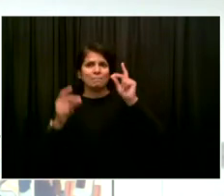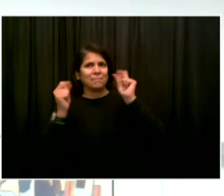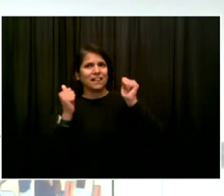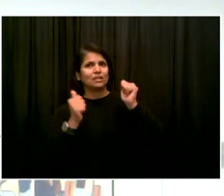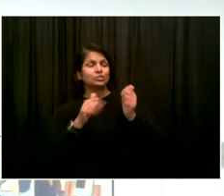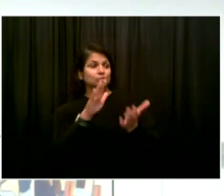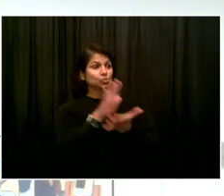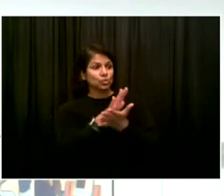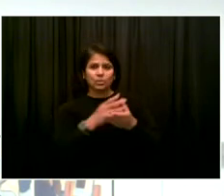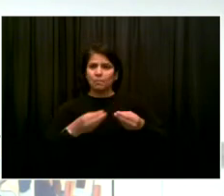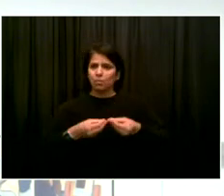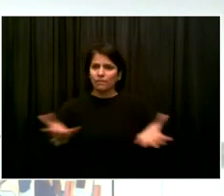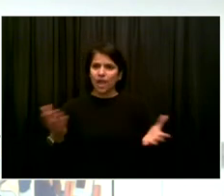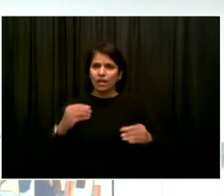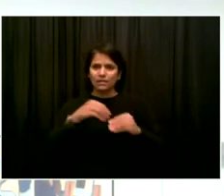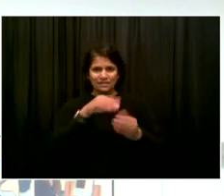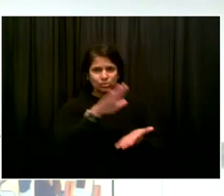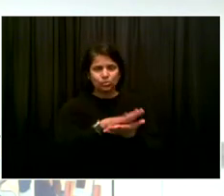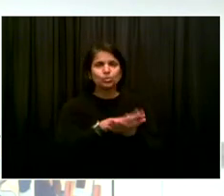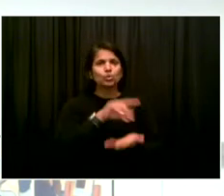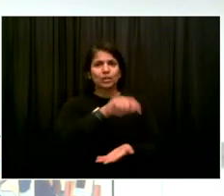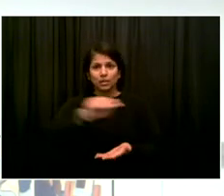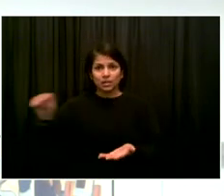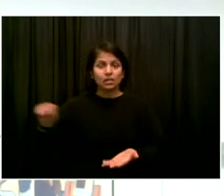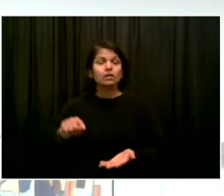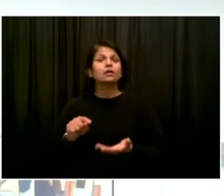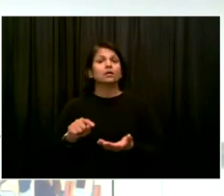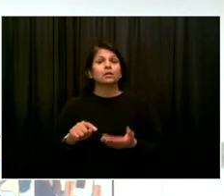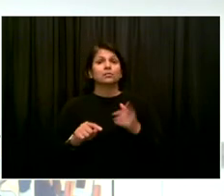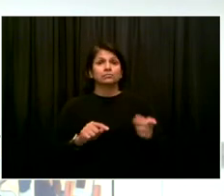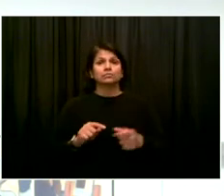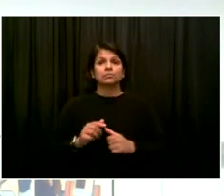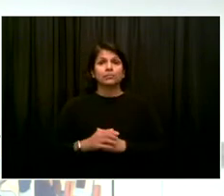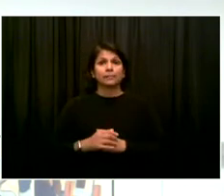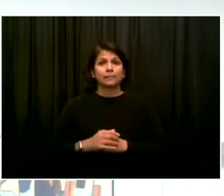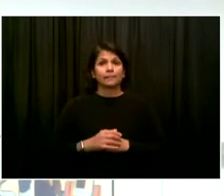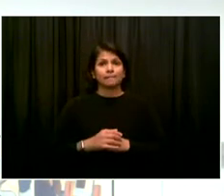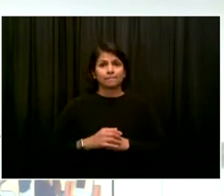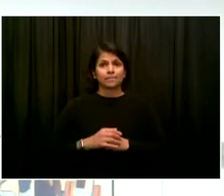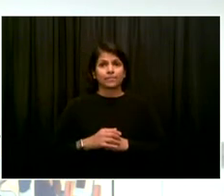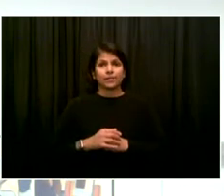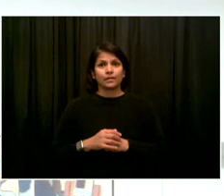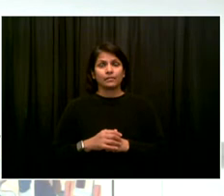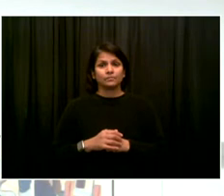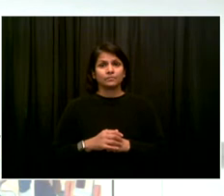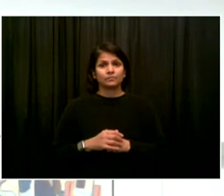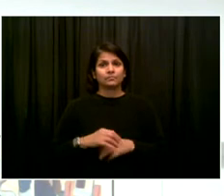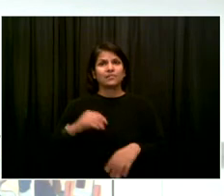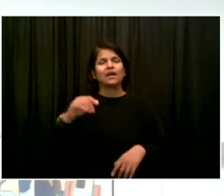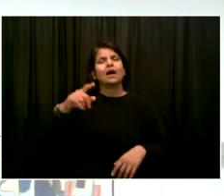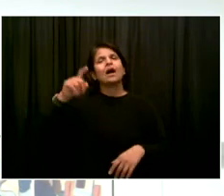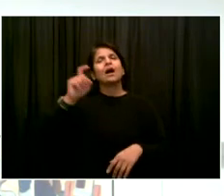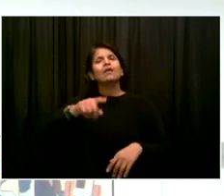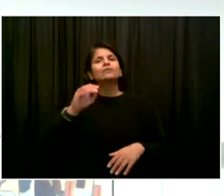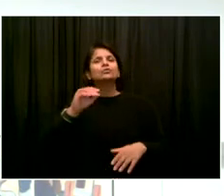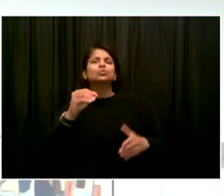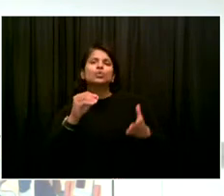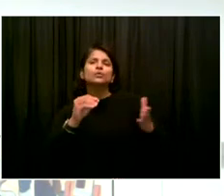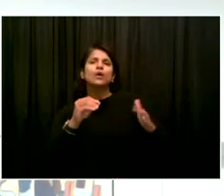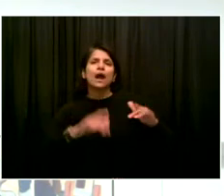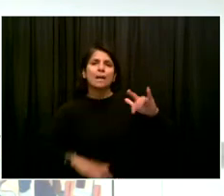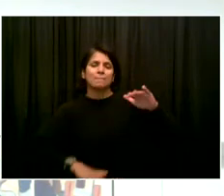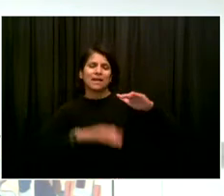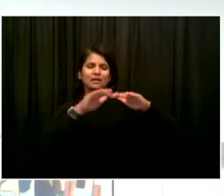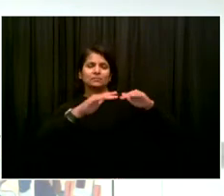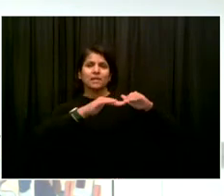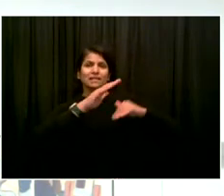forward. It is, I think, a very reasonable point that we need to maximize consents. And I know our colleagues